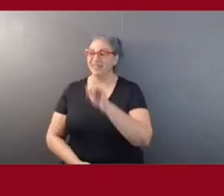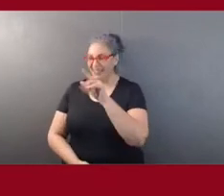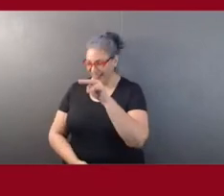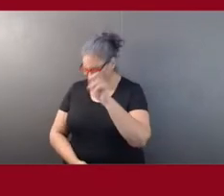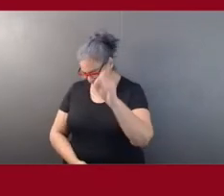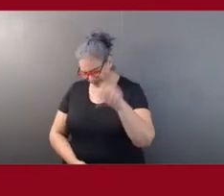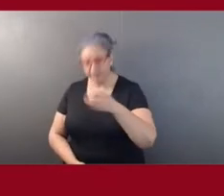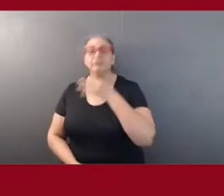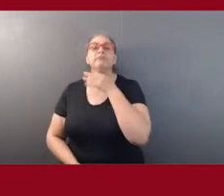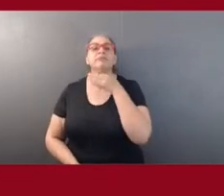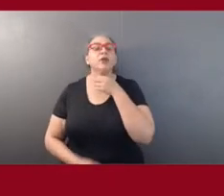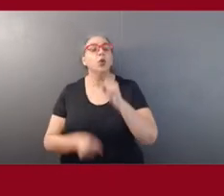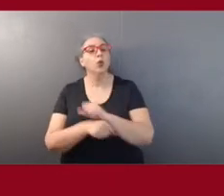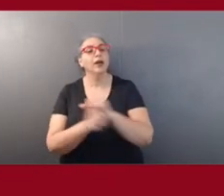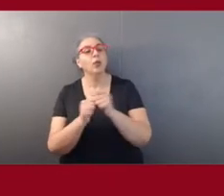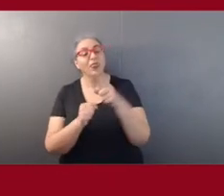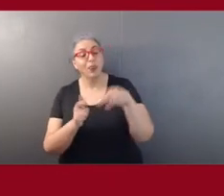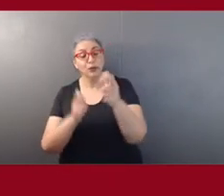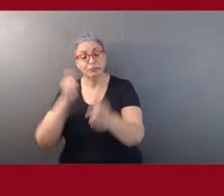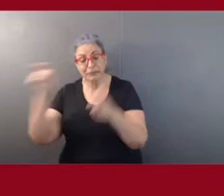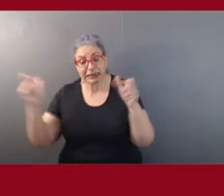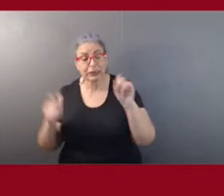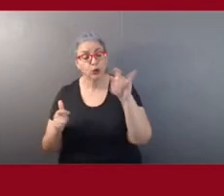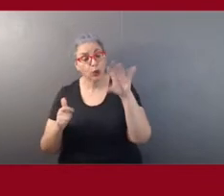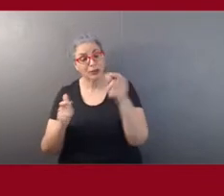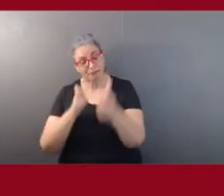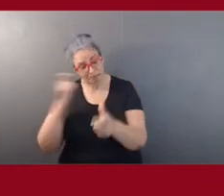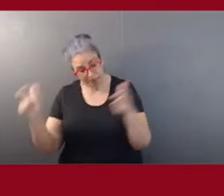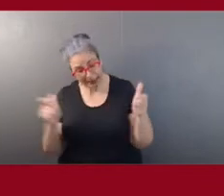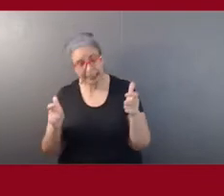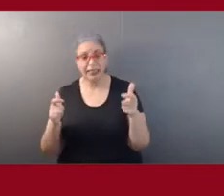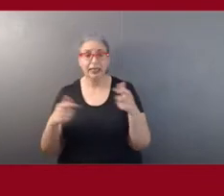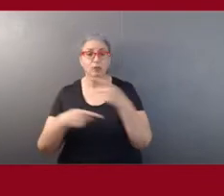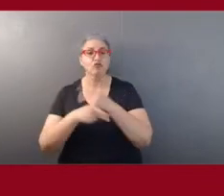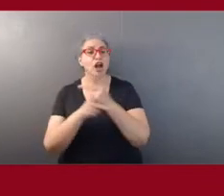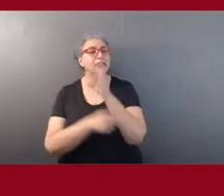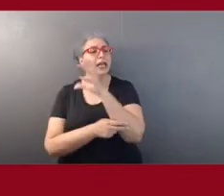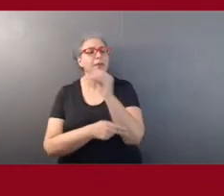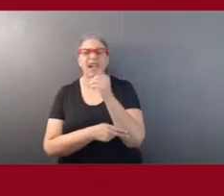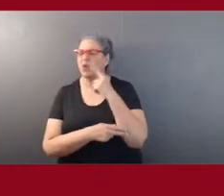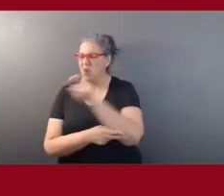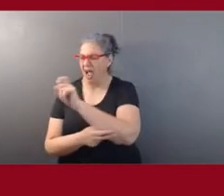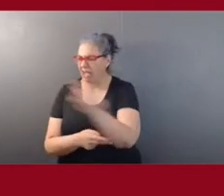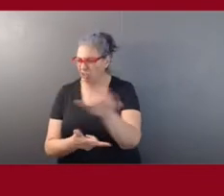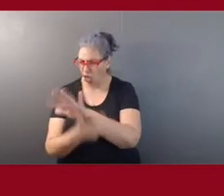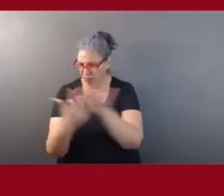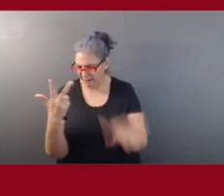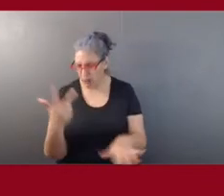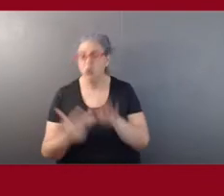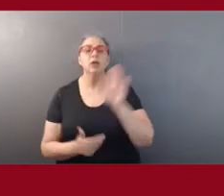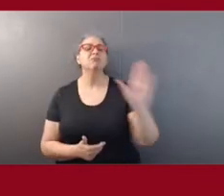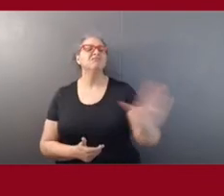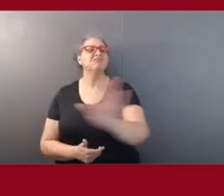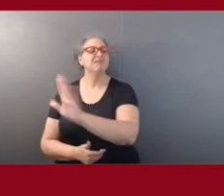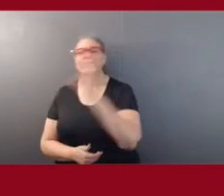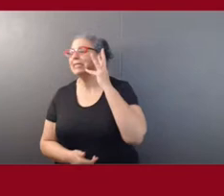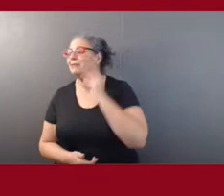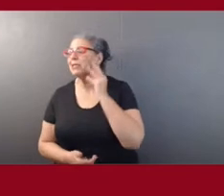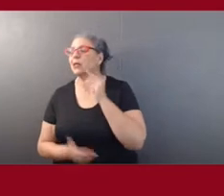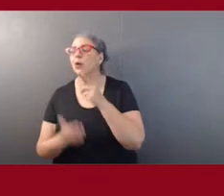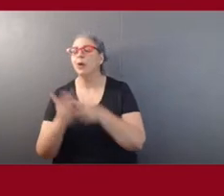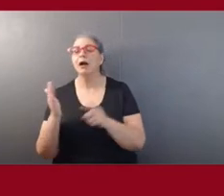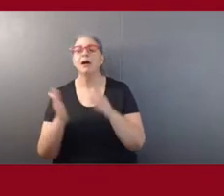studios and production companies from, you know, this question's for all three of you. From your experience, what are